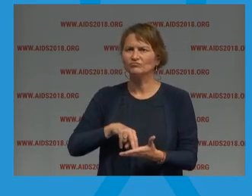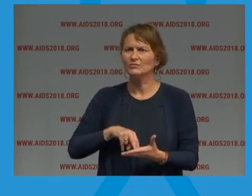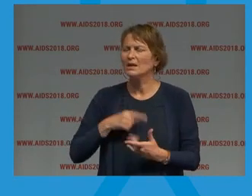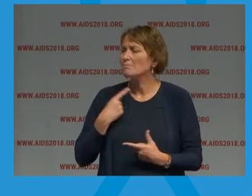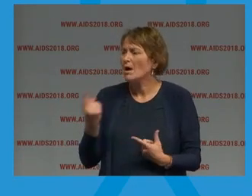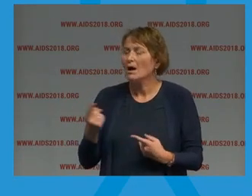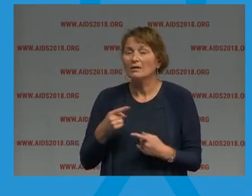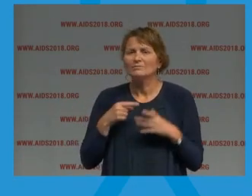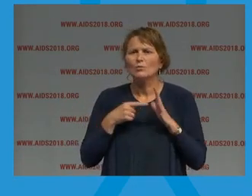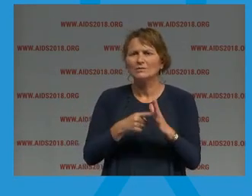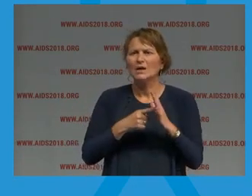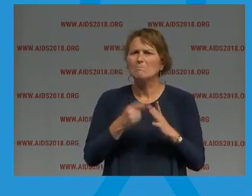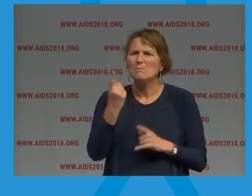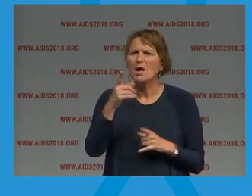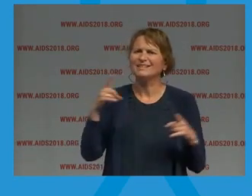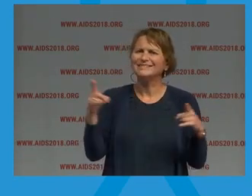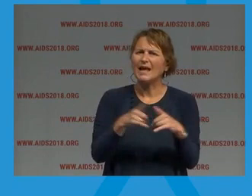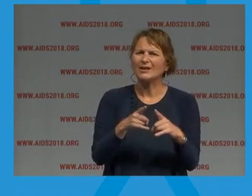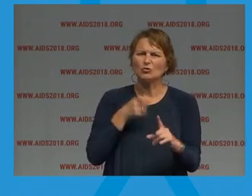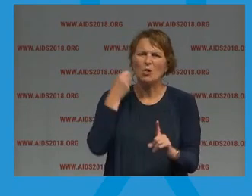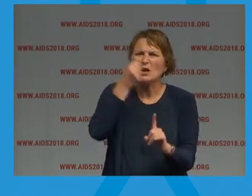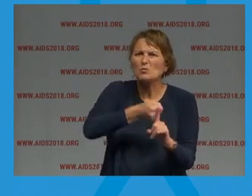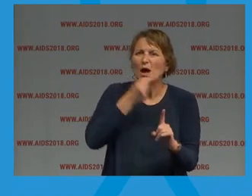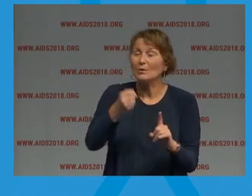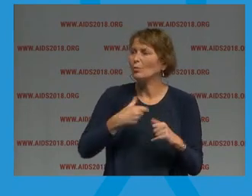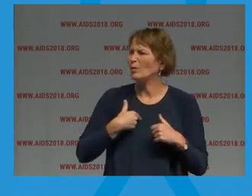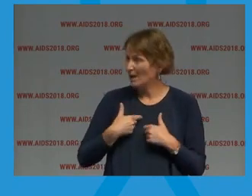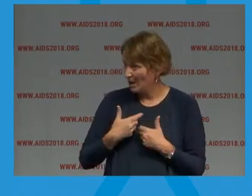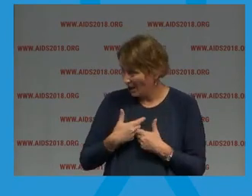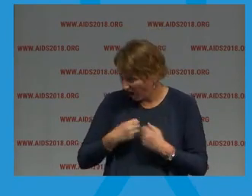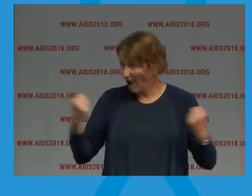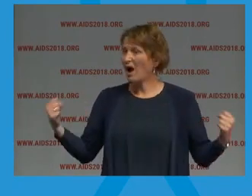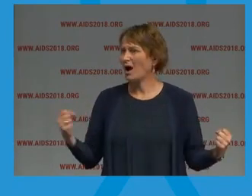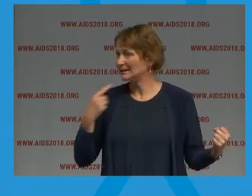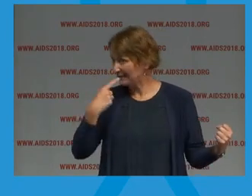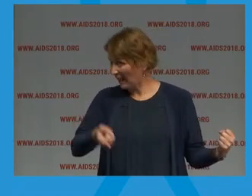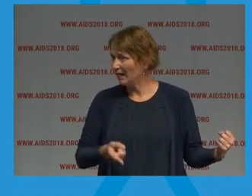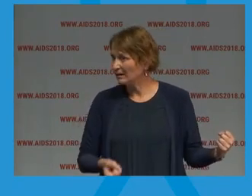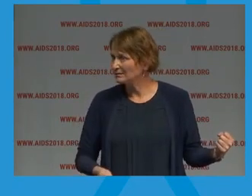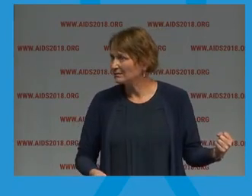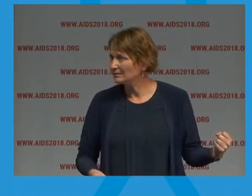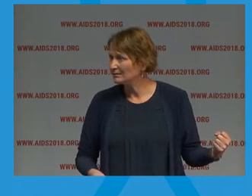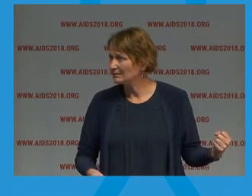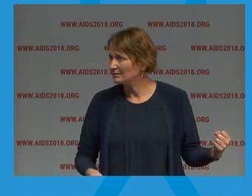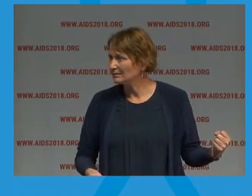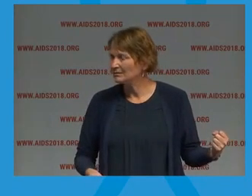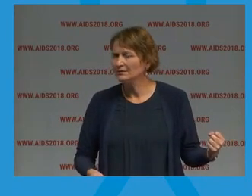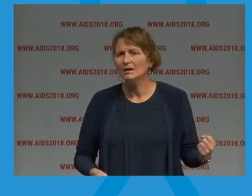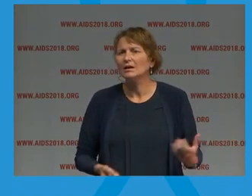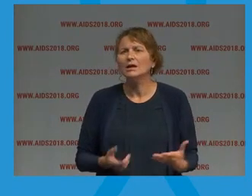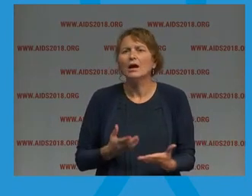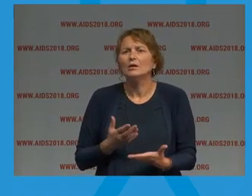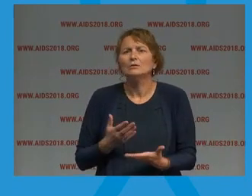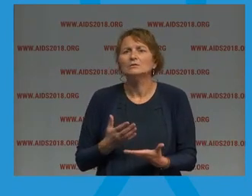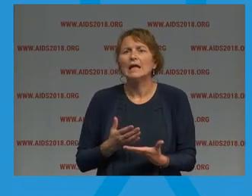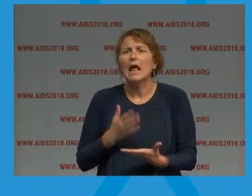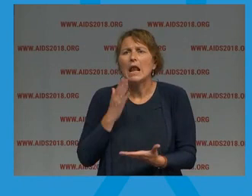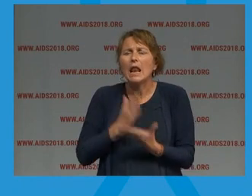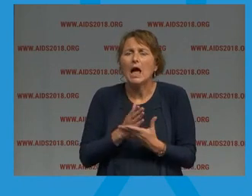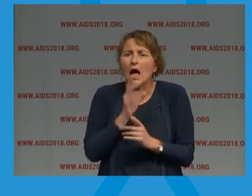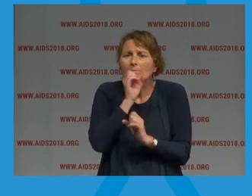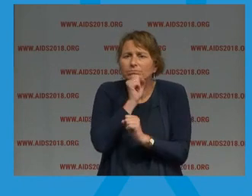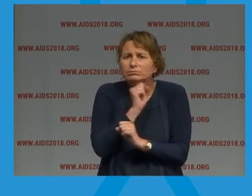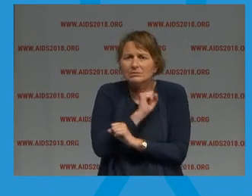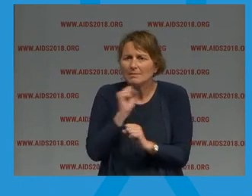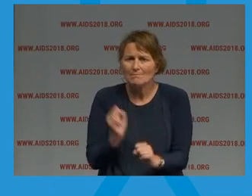sexual harassment? We're calling out the bullshit, right? You can't stop. The only thing I can